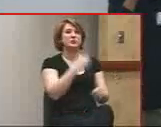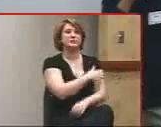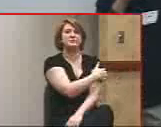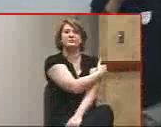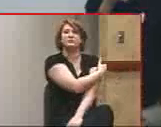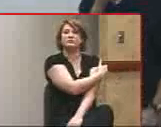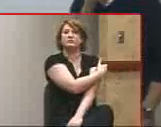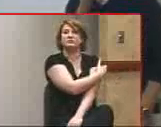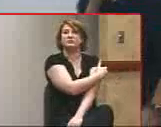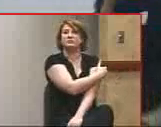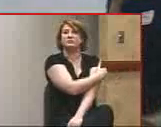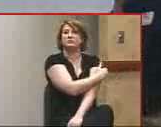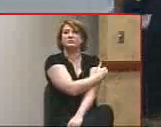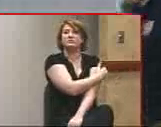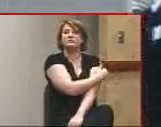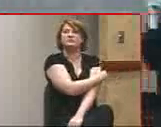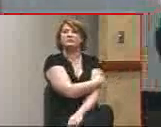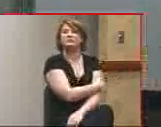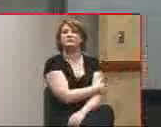for Allison?